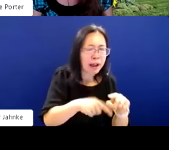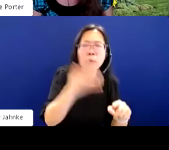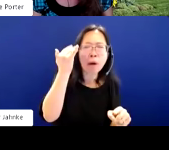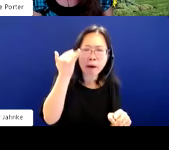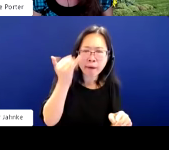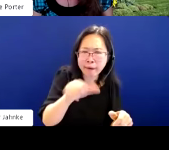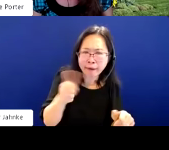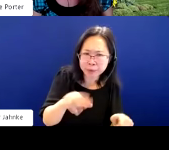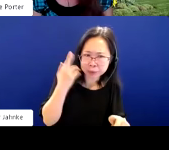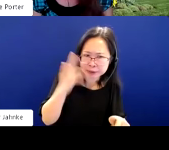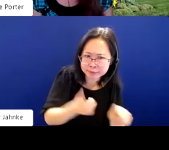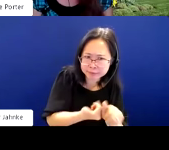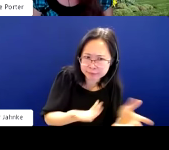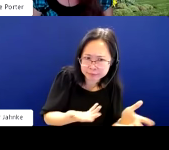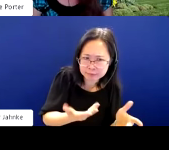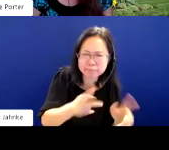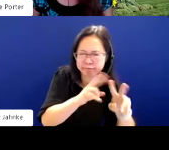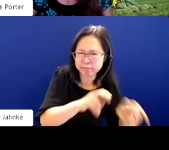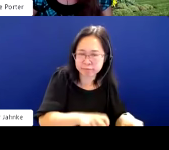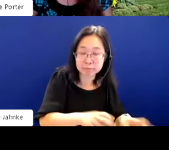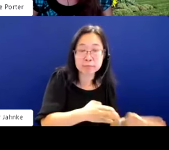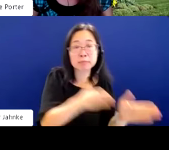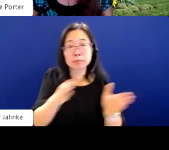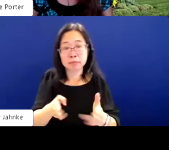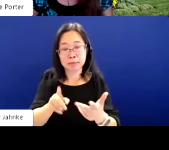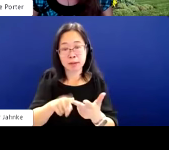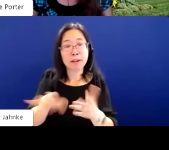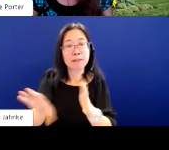there ways that they can find to adapt?